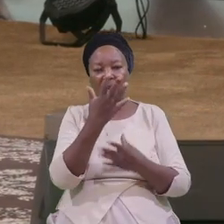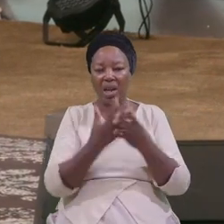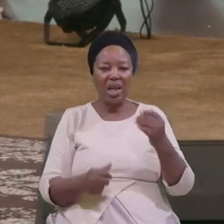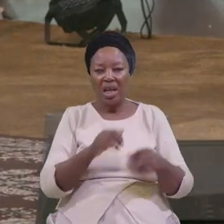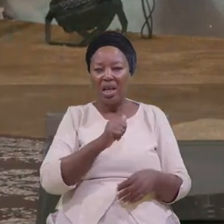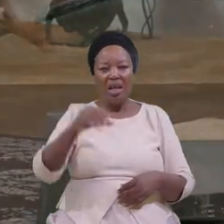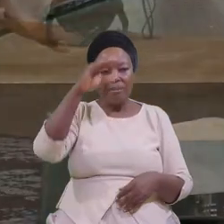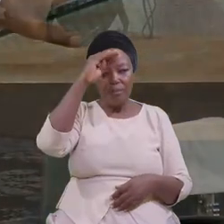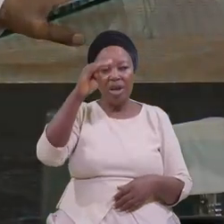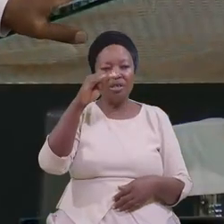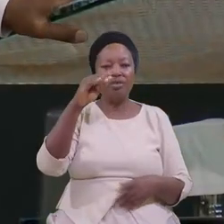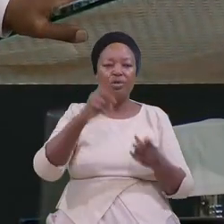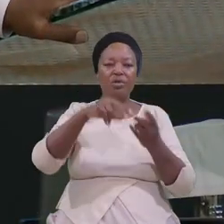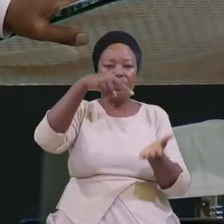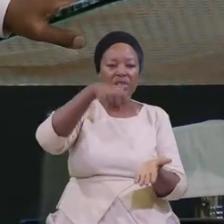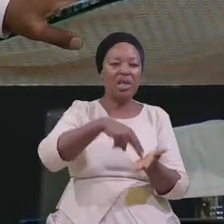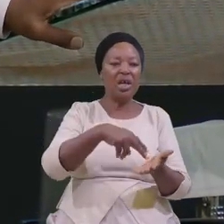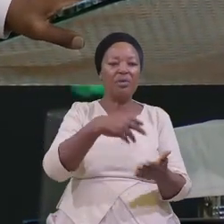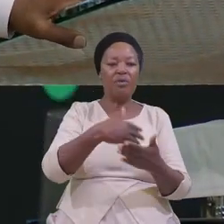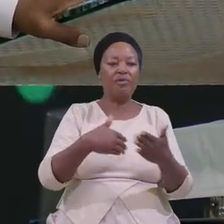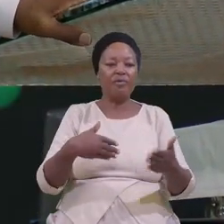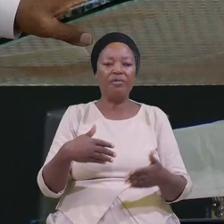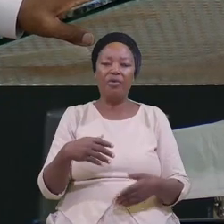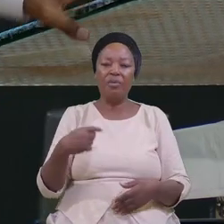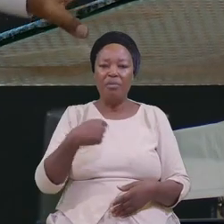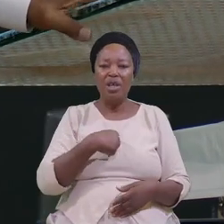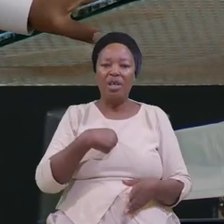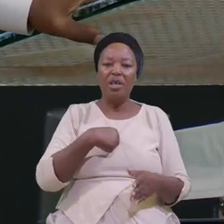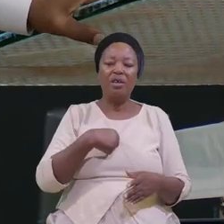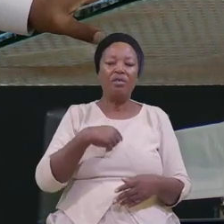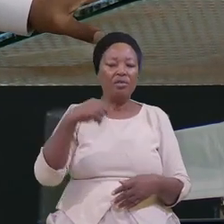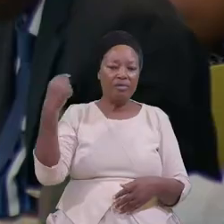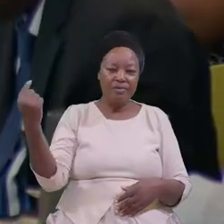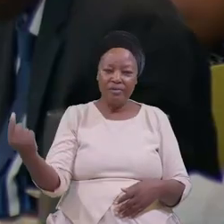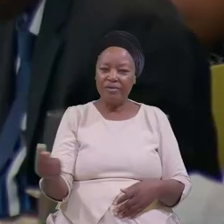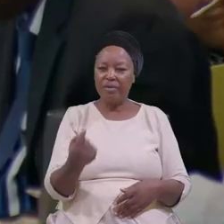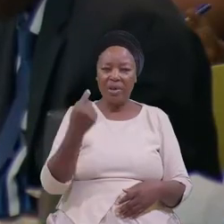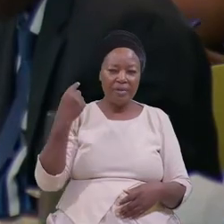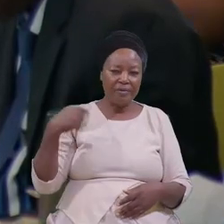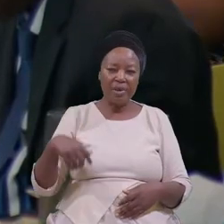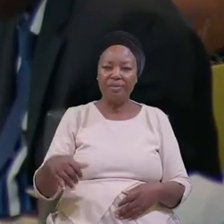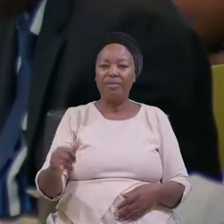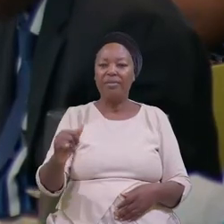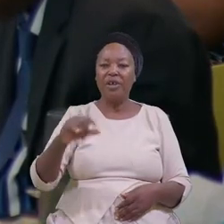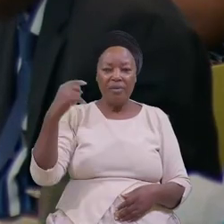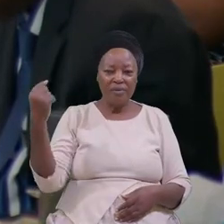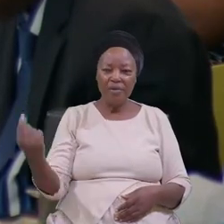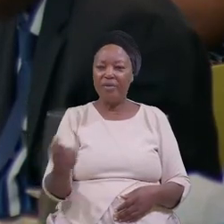a man to stand before me forever. Amen.